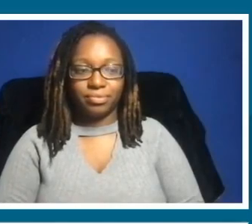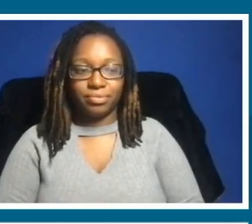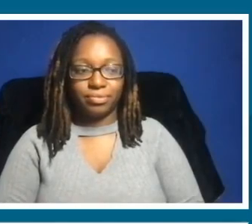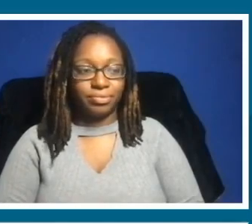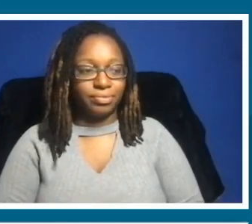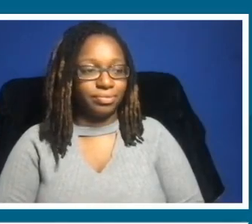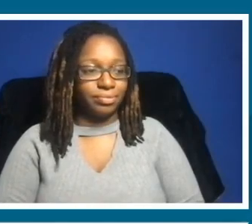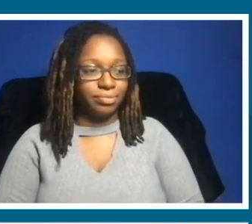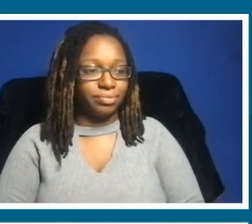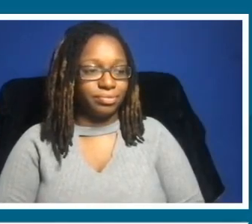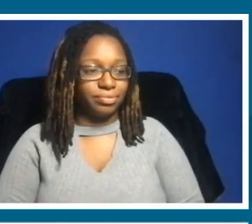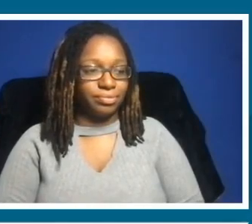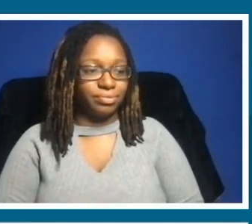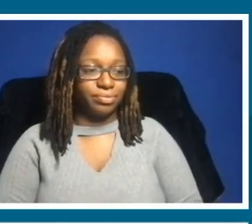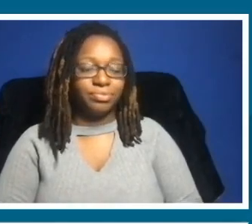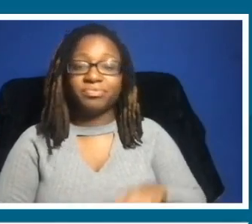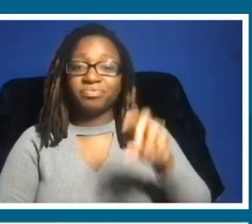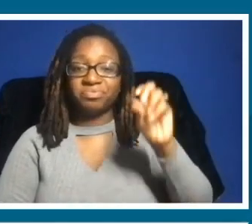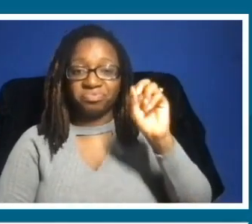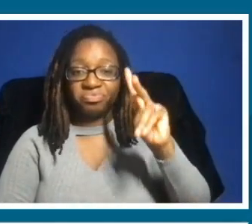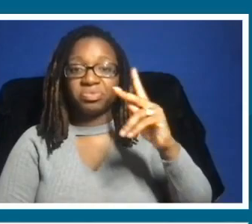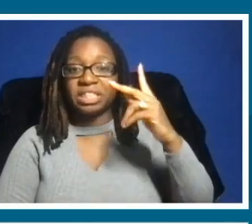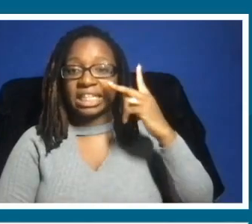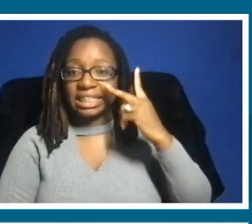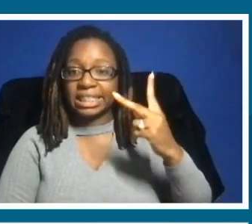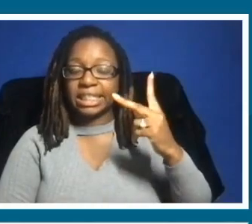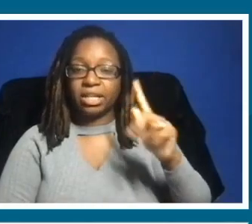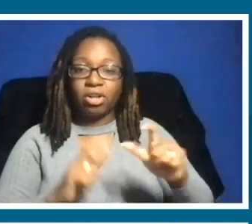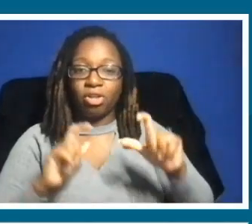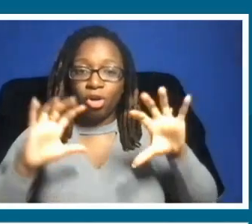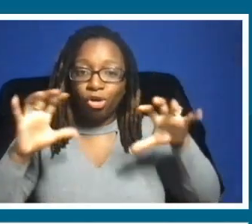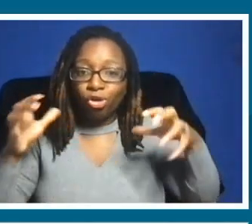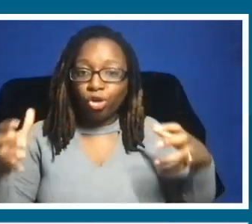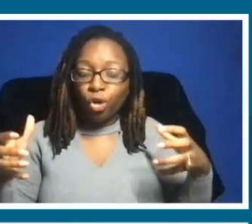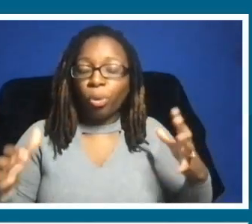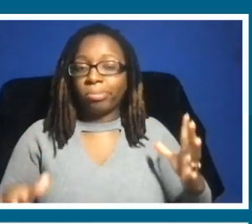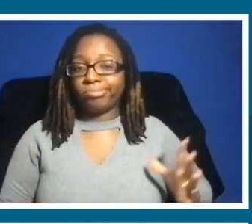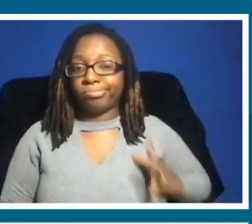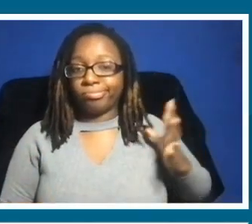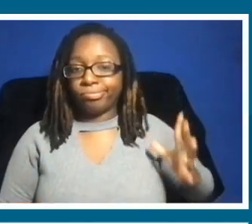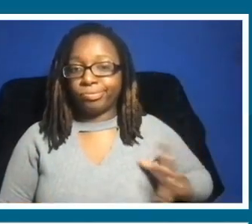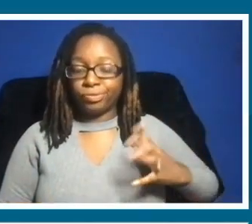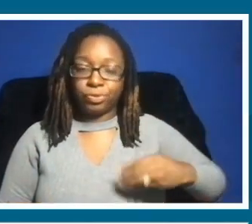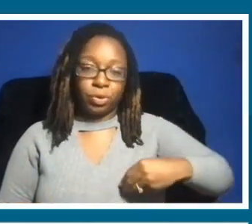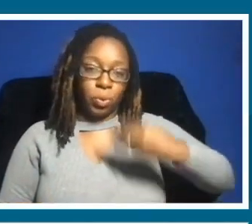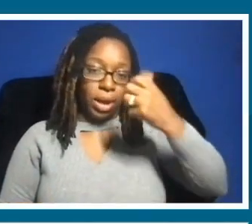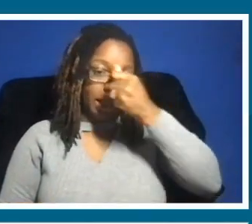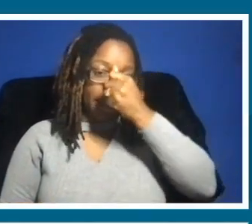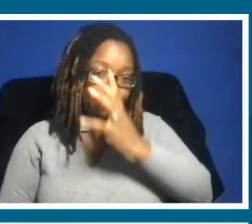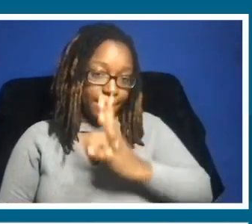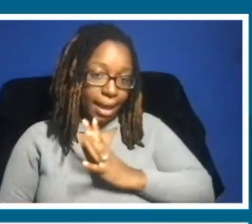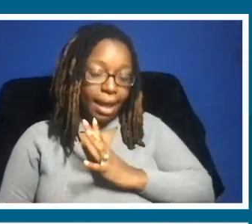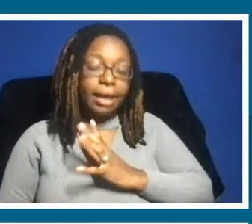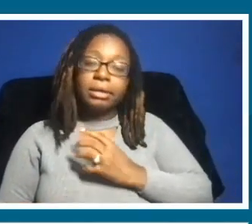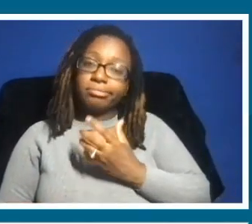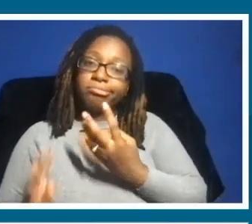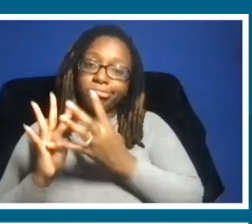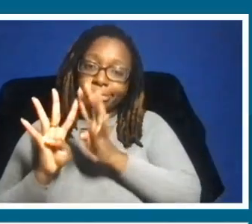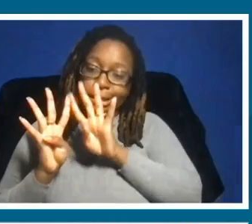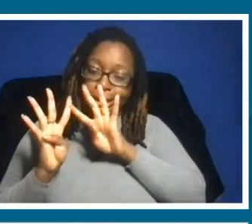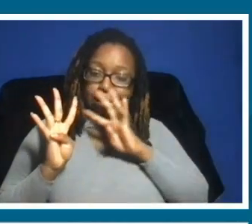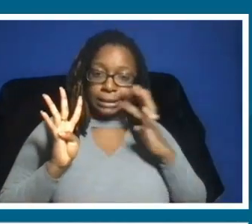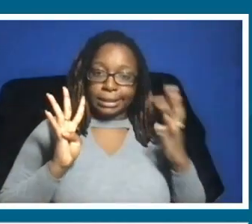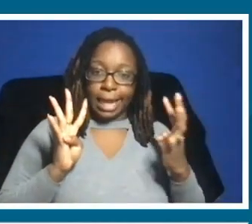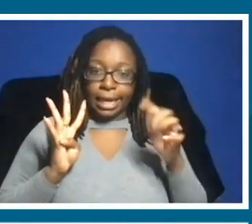Okay, I observe a large group of well-dressed white men. Most are standing. One is sitting with a device in front of